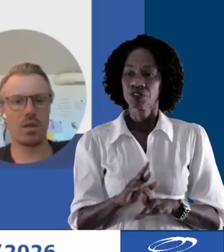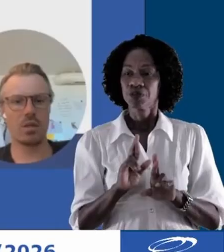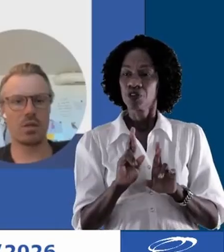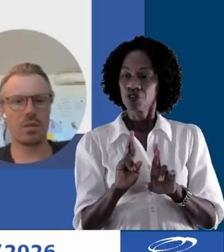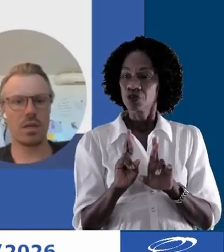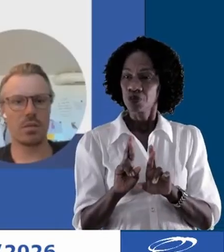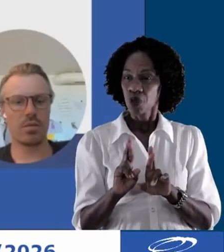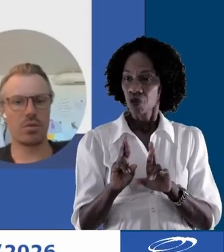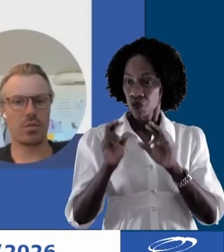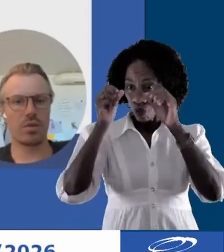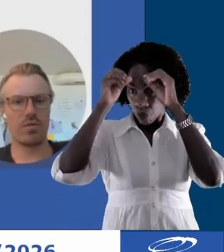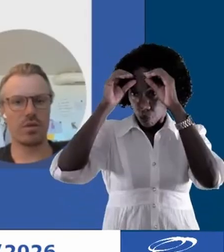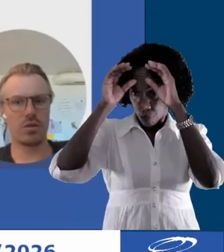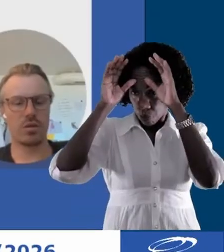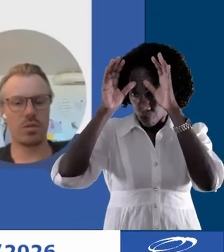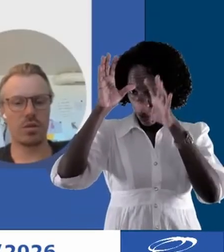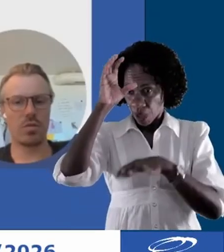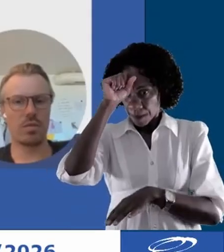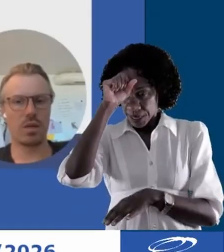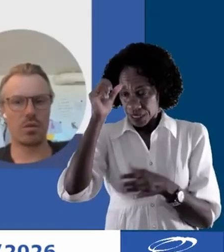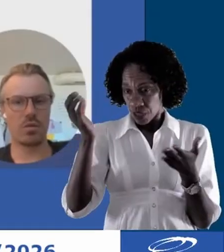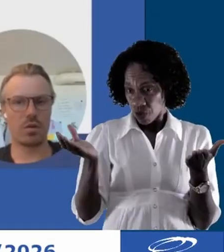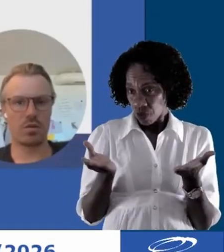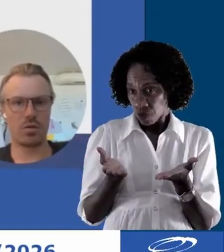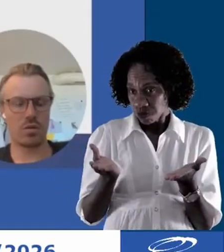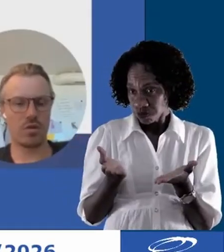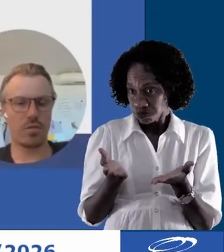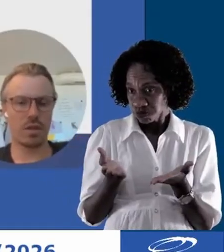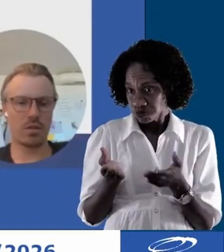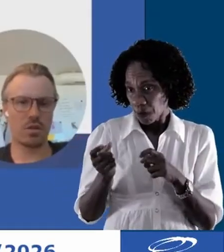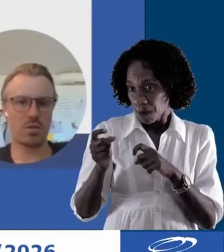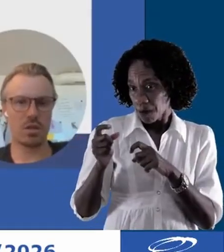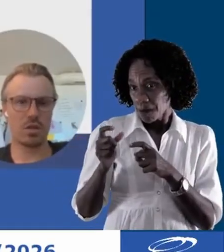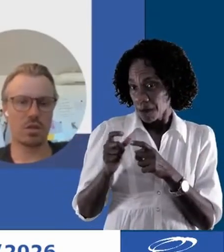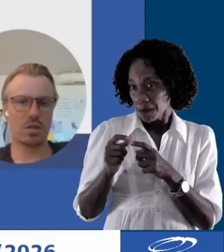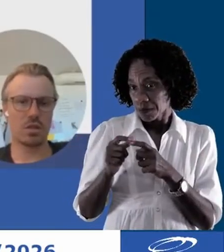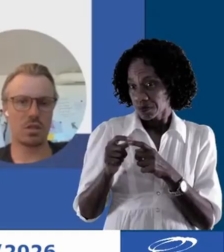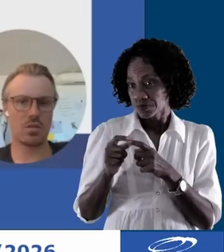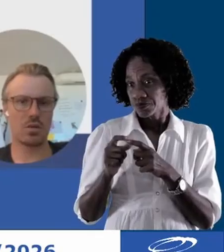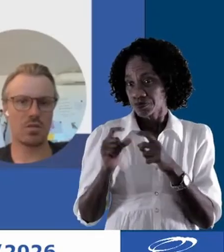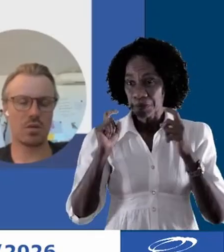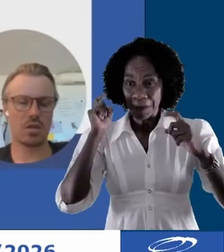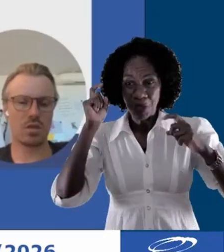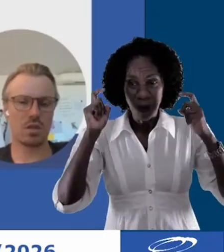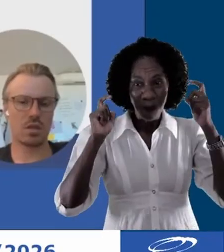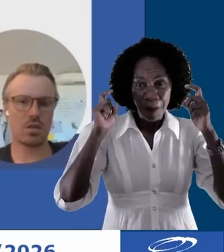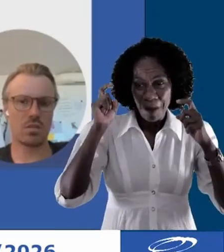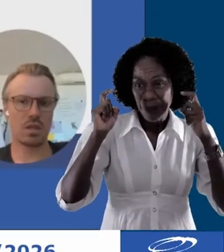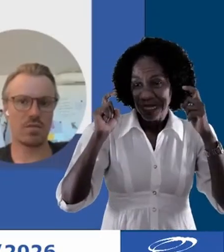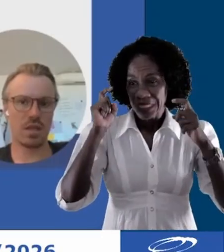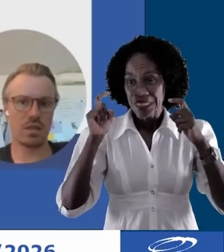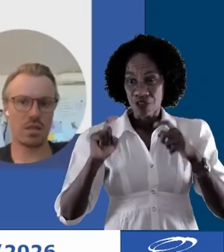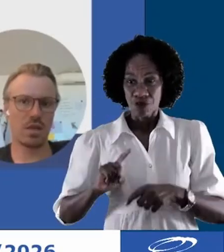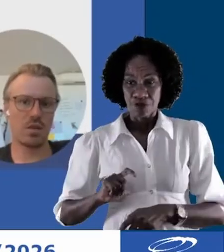Within this topic, it's important to briefly touch upon the rapidly growing concern of bacterial resistance. This is one of the reasons this topic